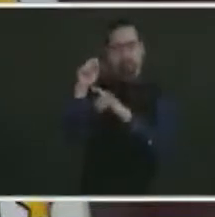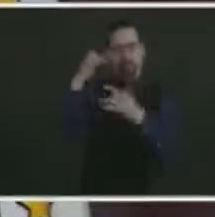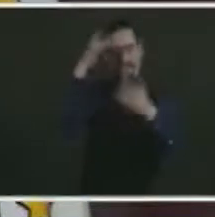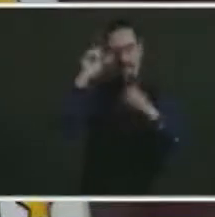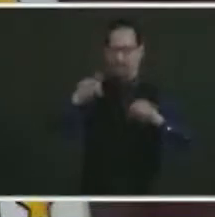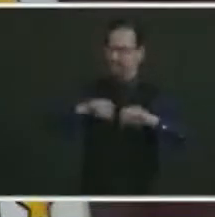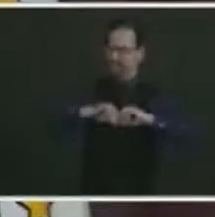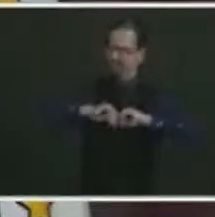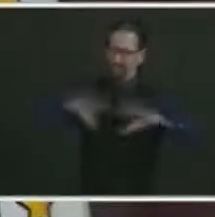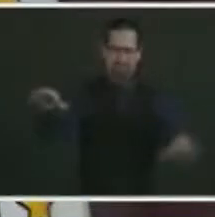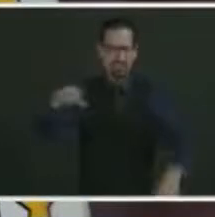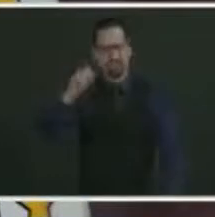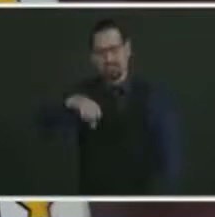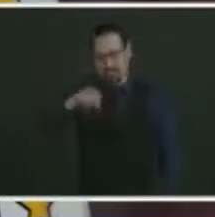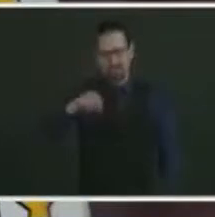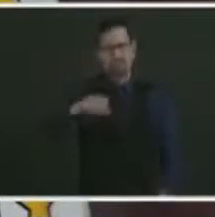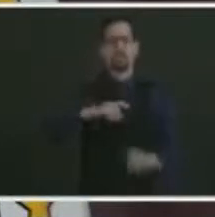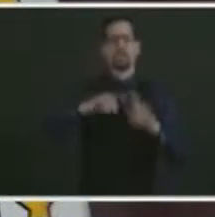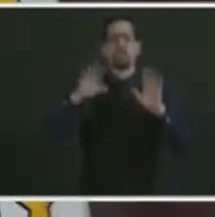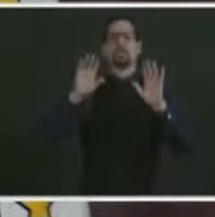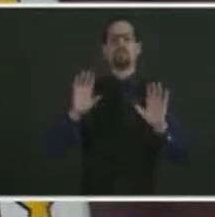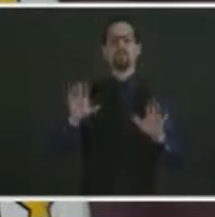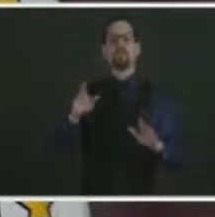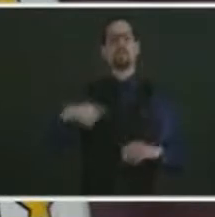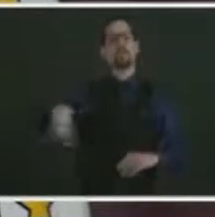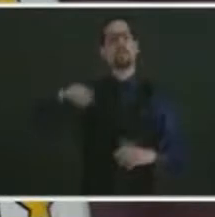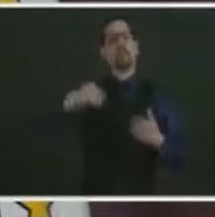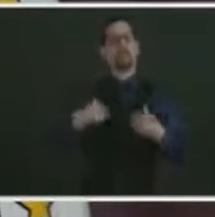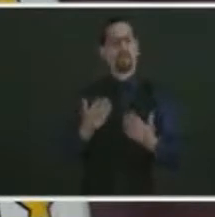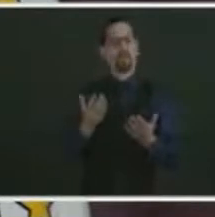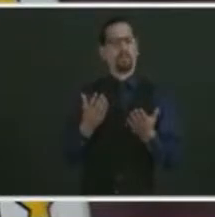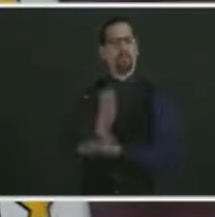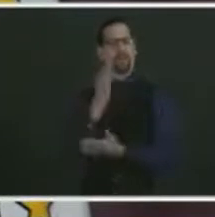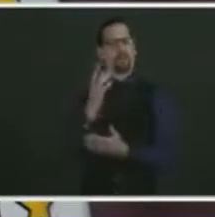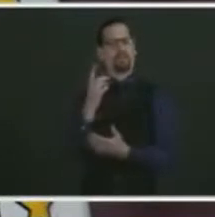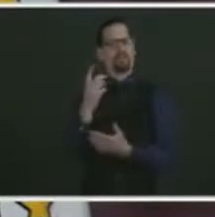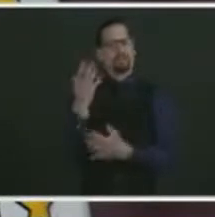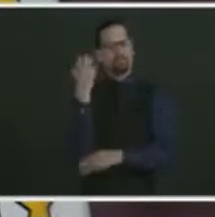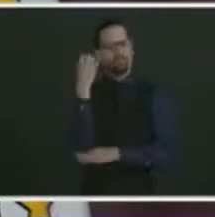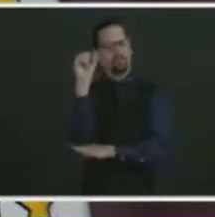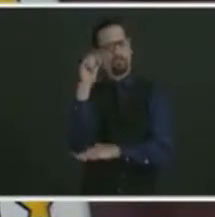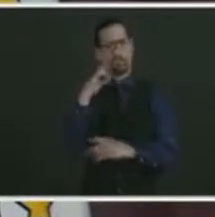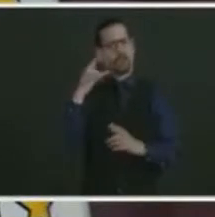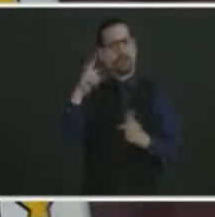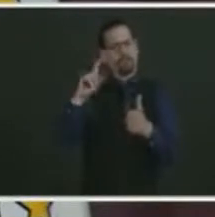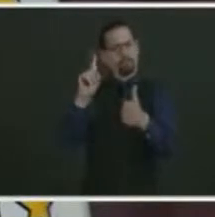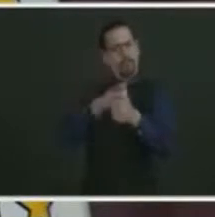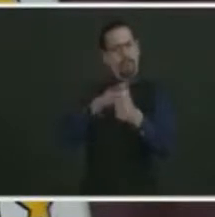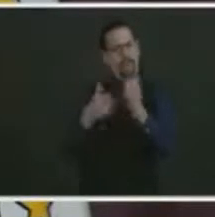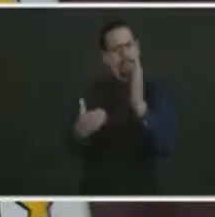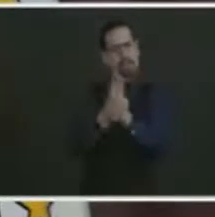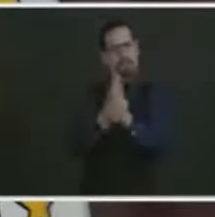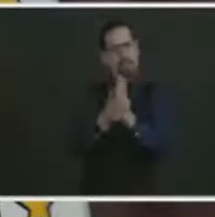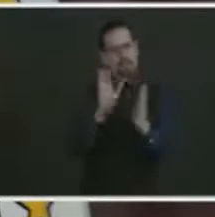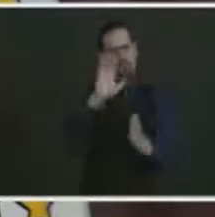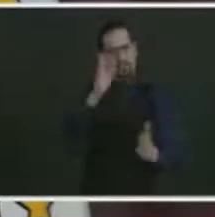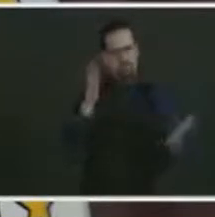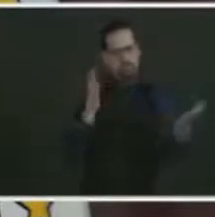fundamental democratic right in our society, First Amendment right, to